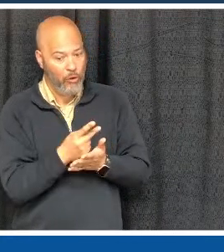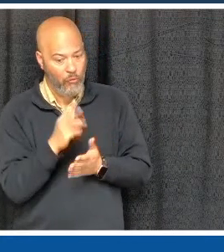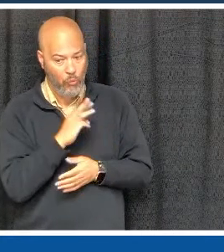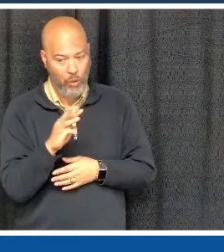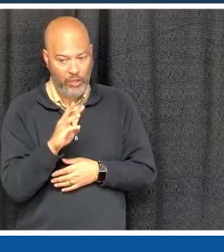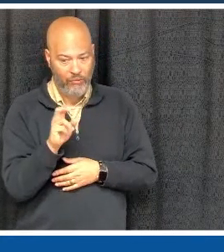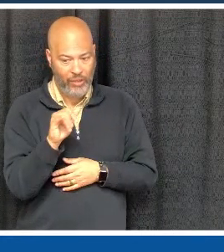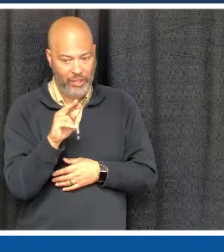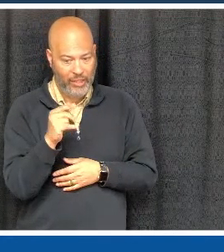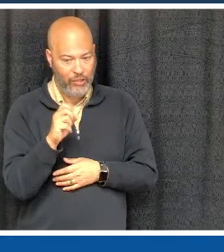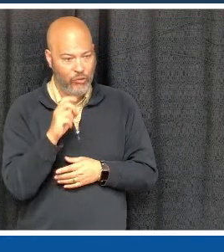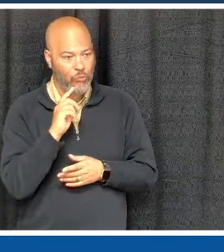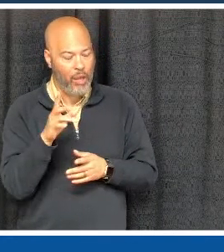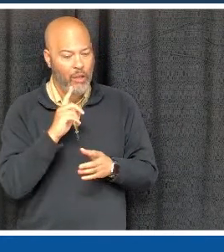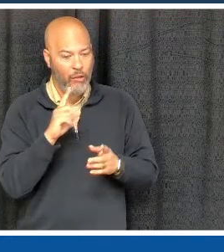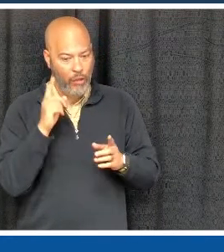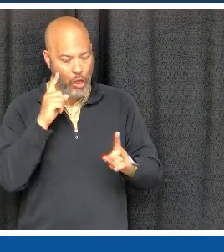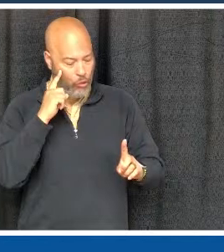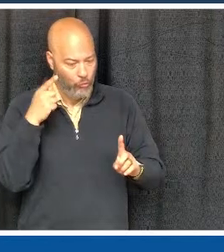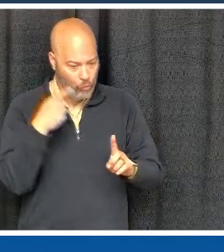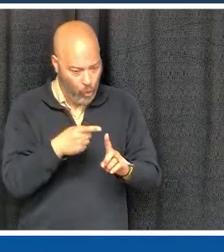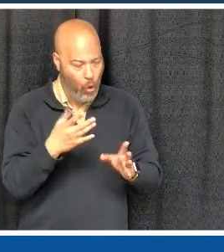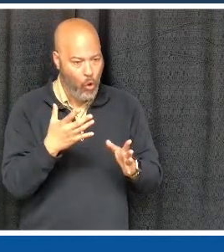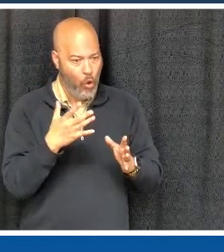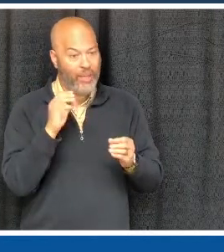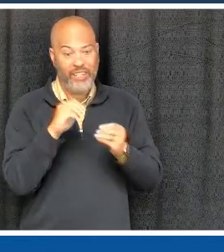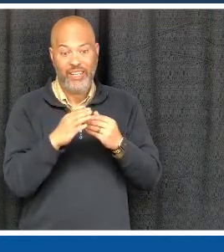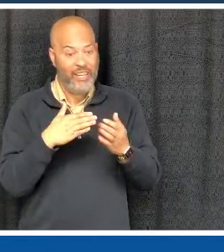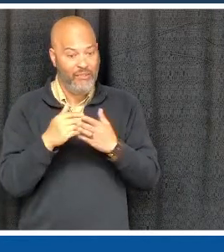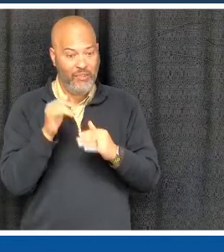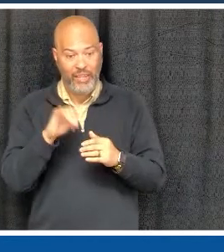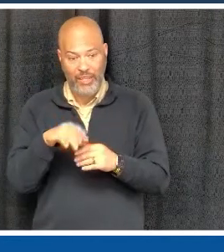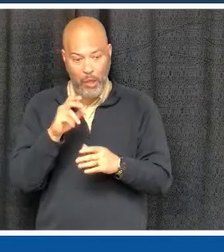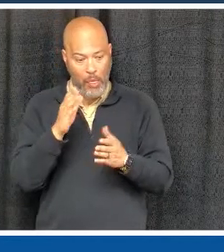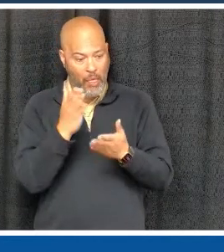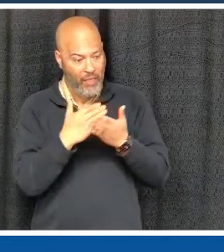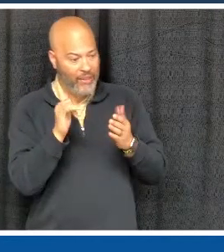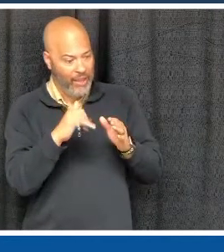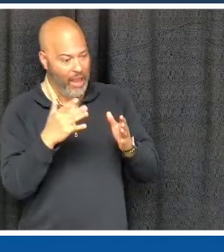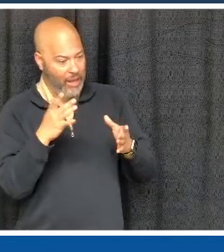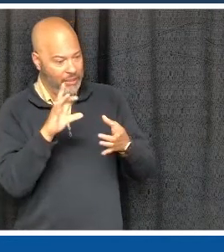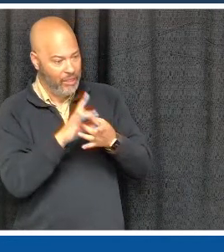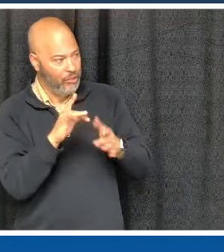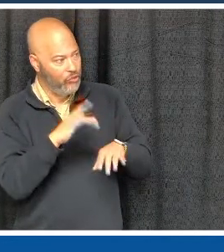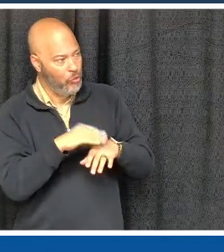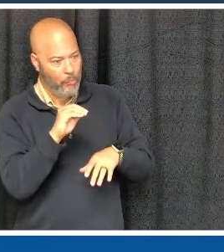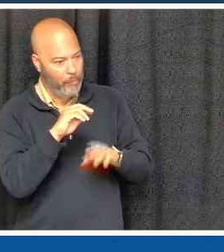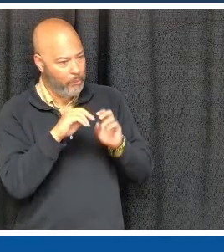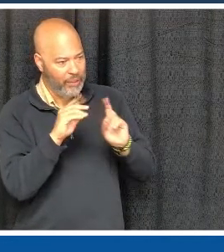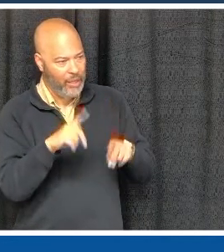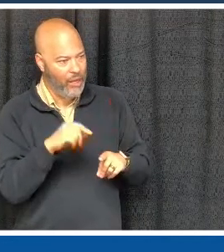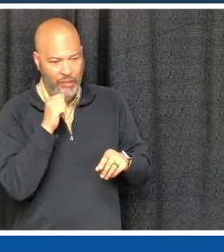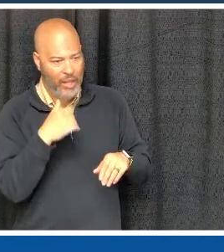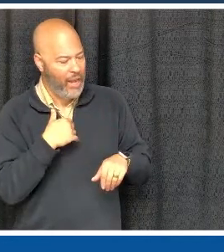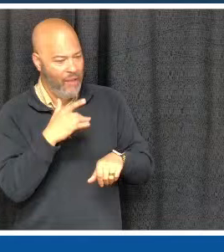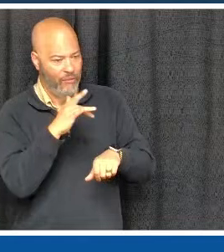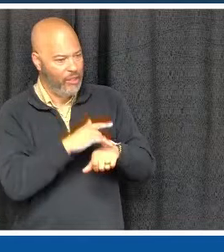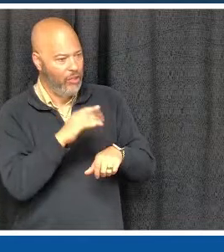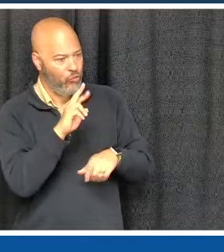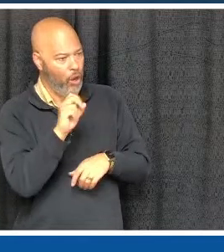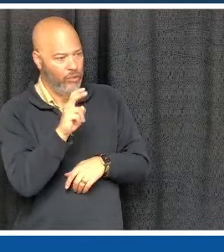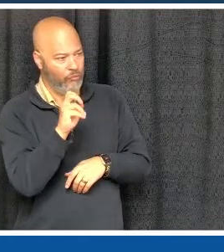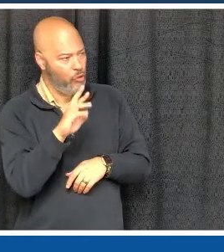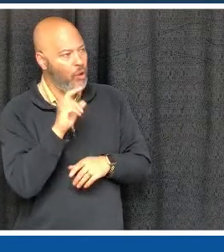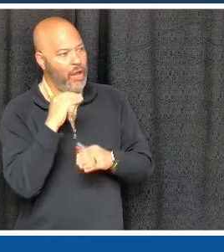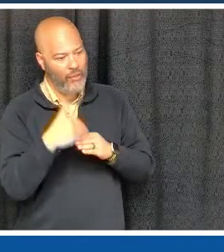it was the sole intention to let everything here, even the sites that front, like McDonald's, doesn't have a driveway on Rossview, and neither will the next